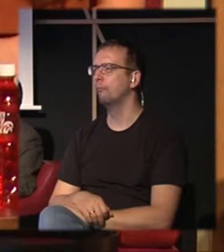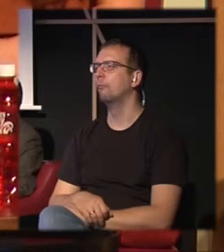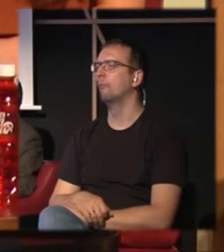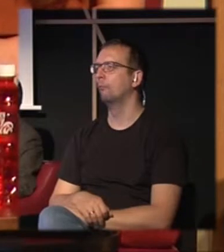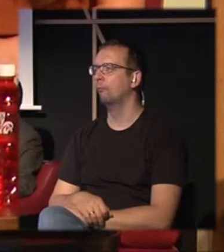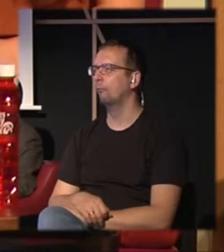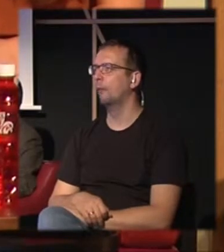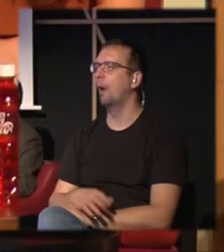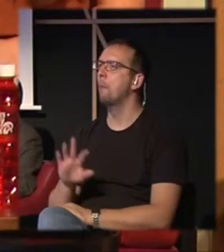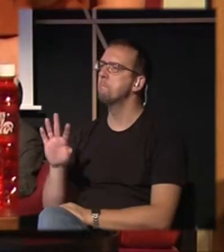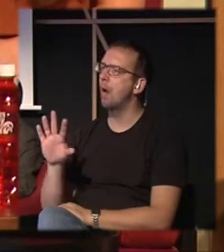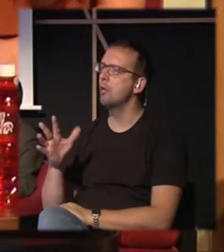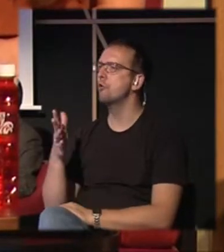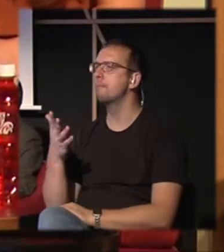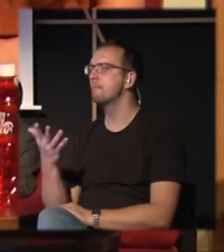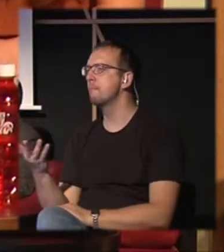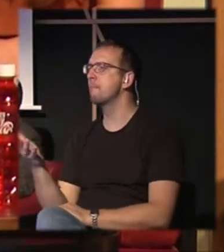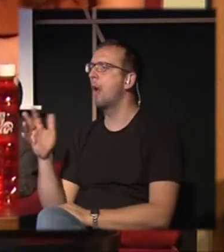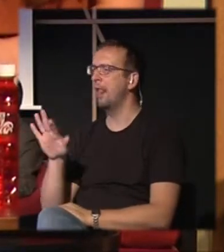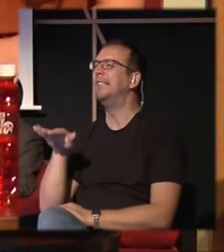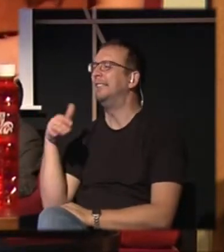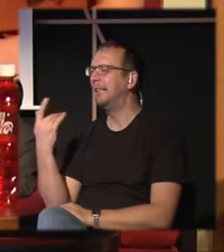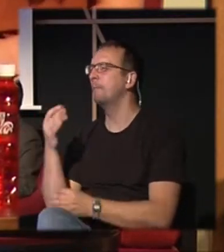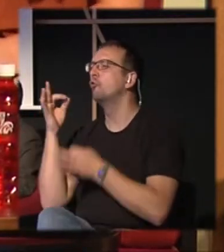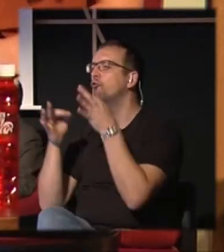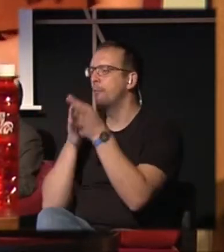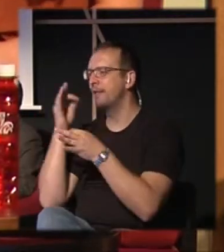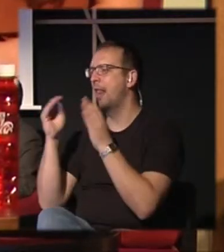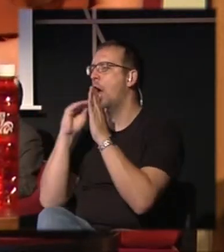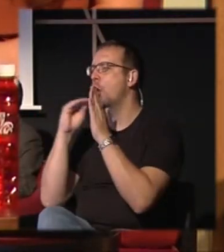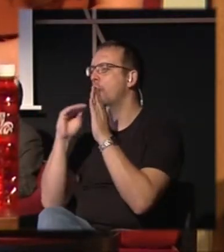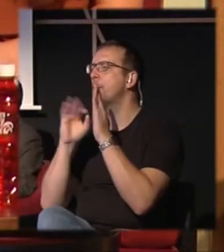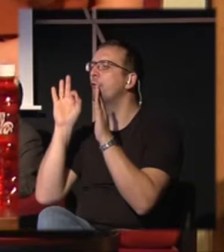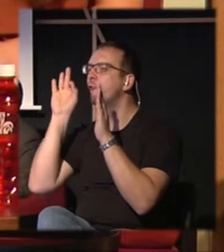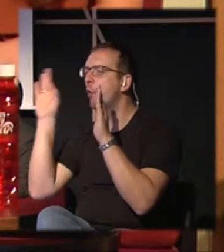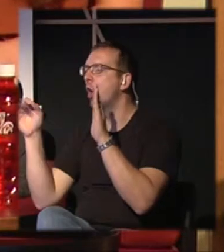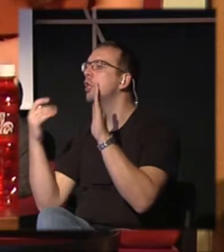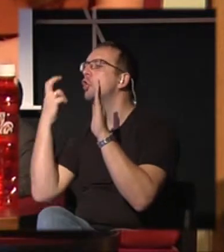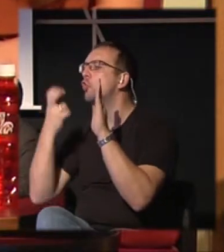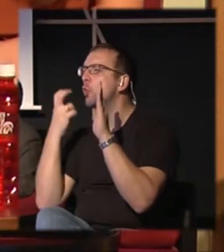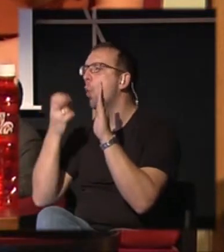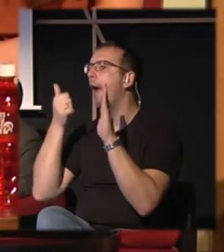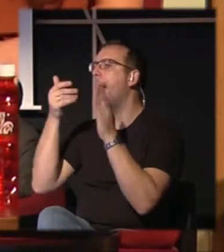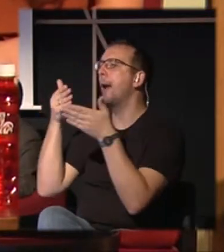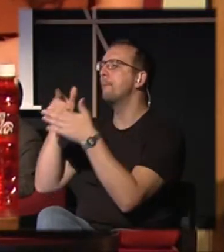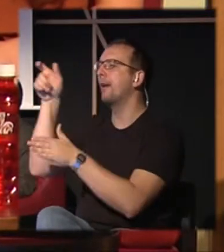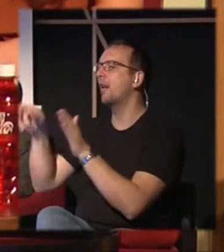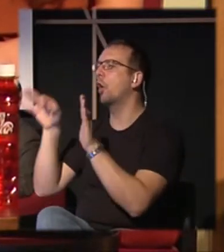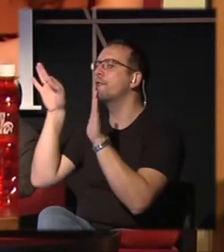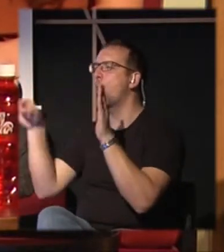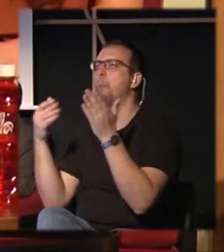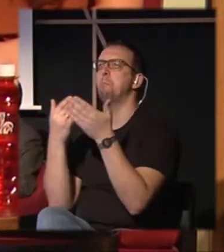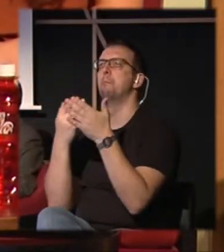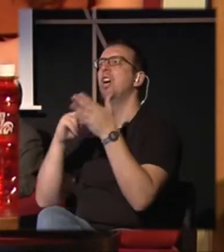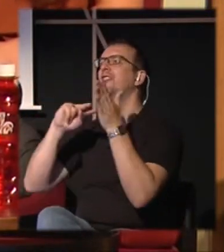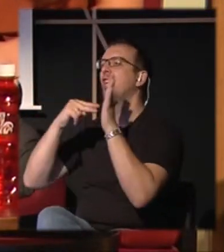point. And as an example, one of the tech organisations we work with, they needed to attract candidates with autism because I know it's a bit